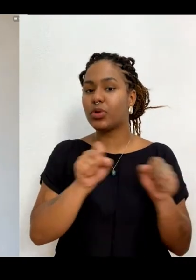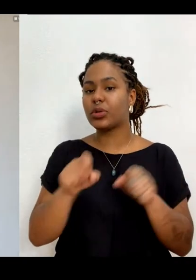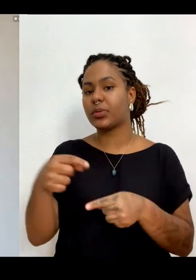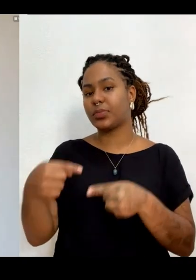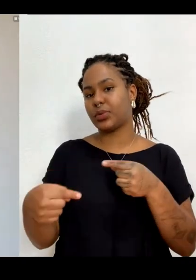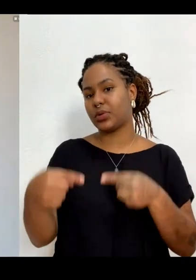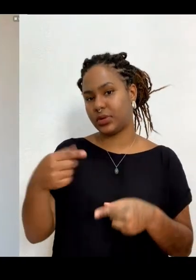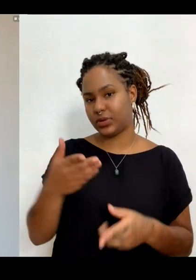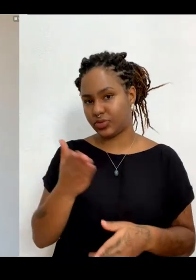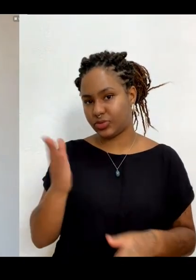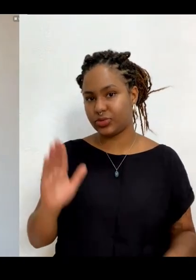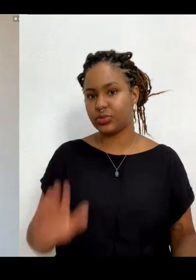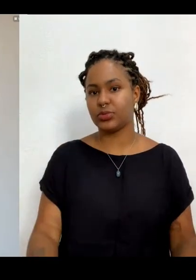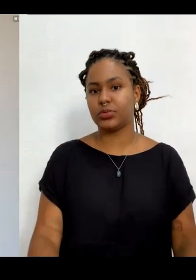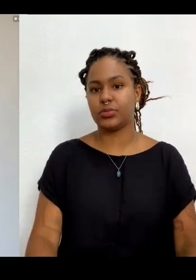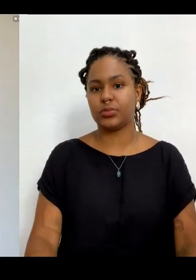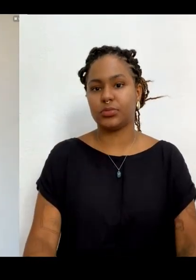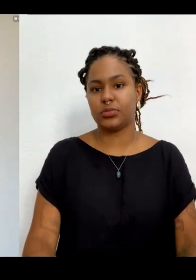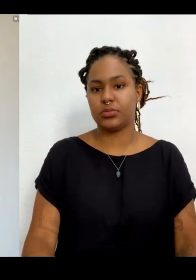foreign